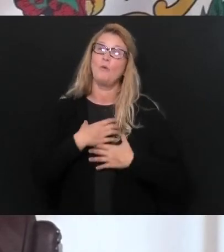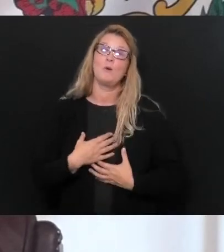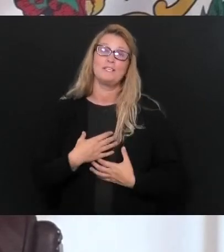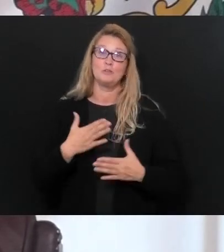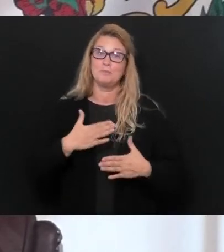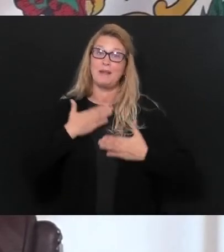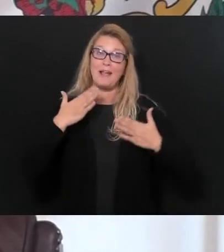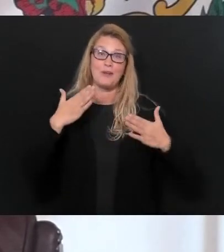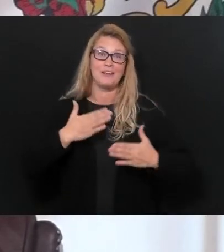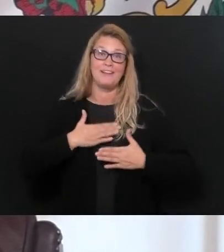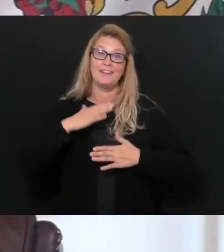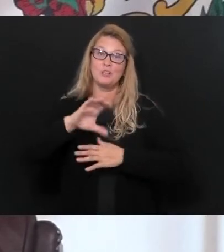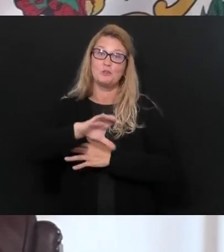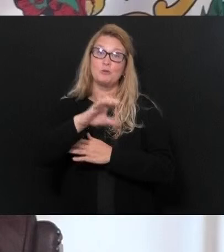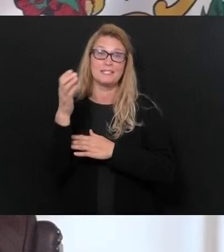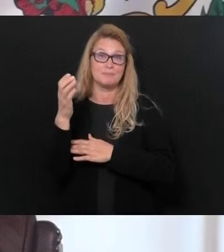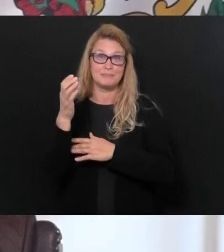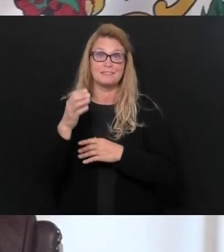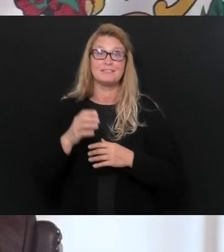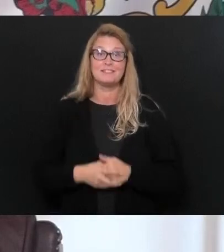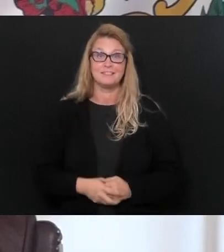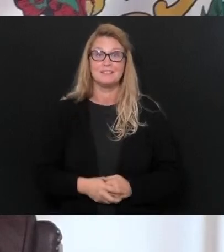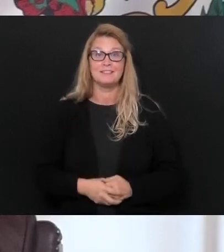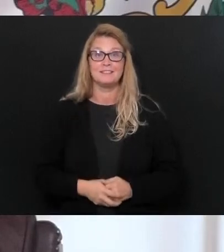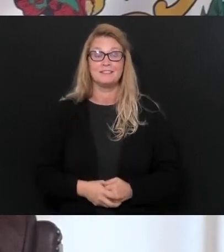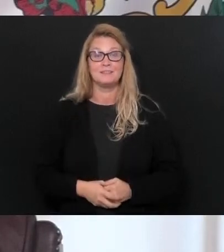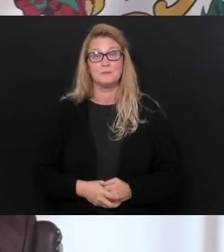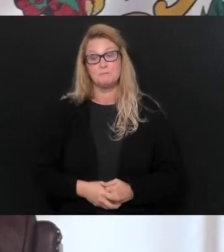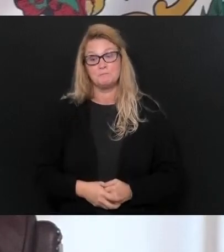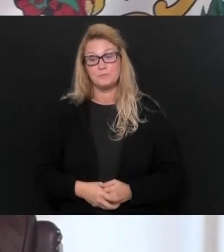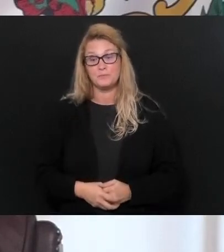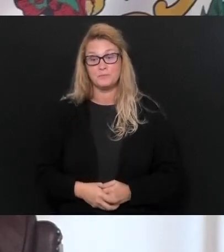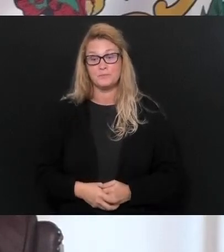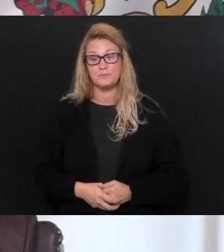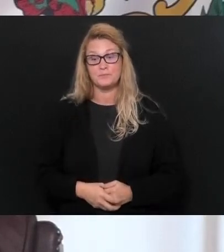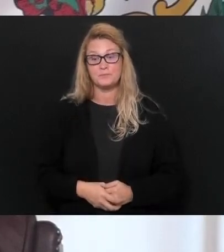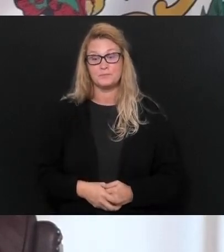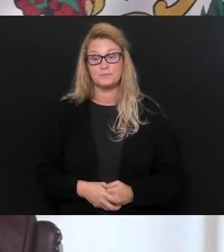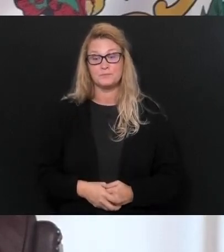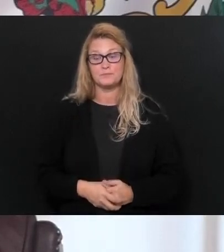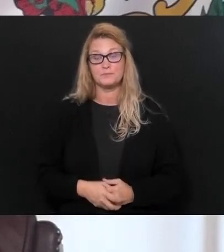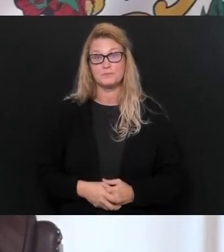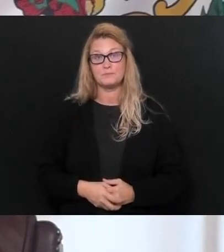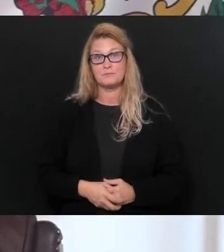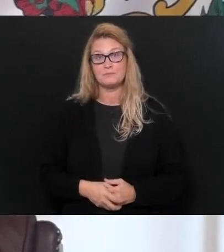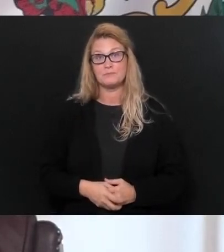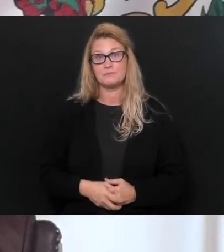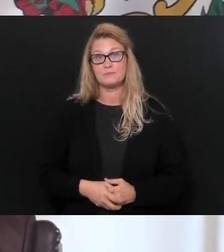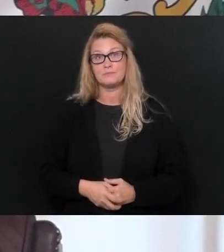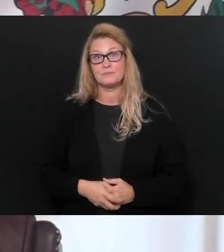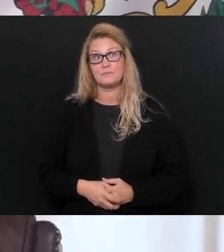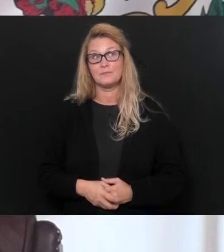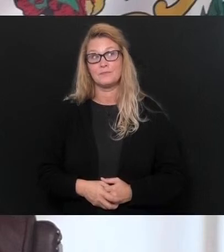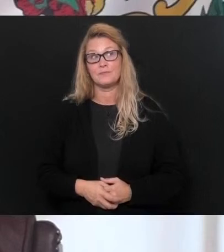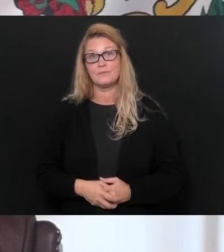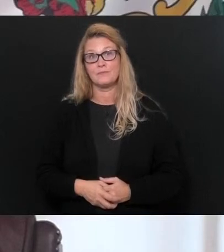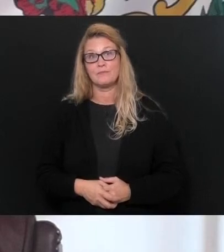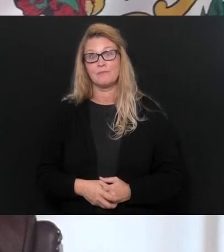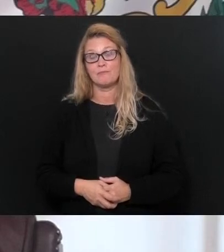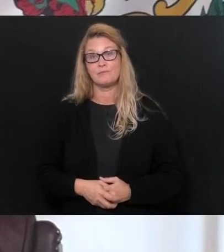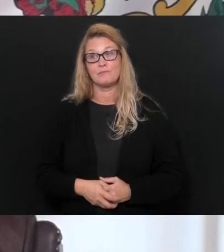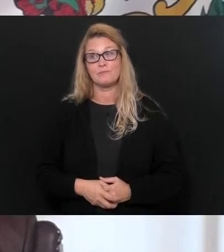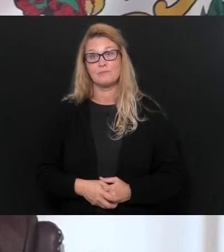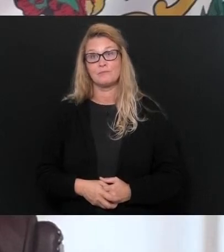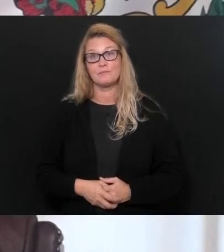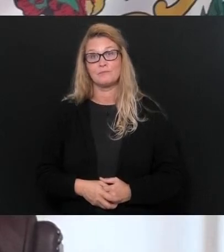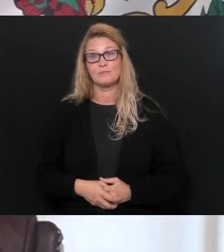of all Christmases. I want to tell everyone that just this is, you know, we're going to come in on Christmas Day, and